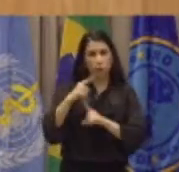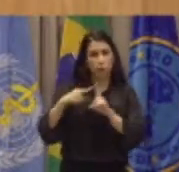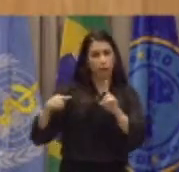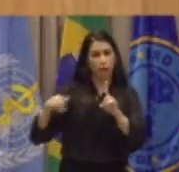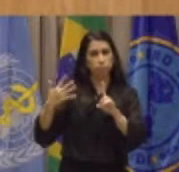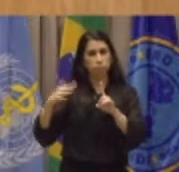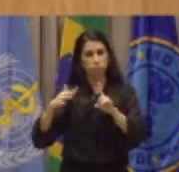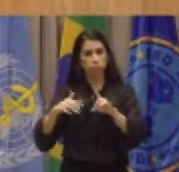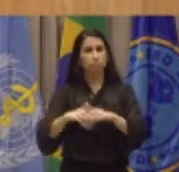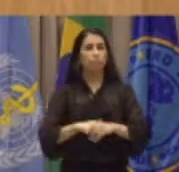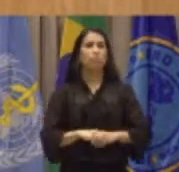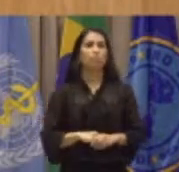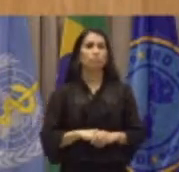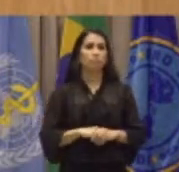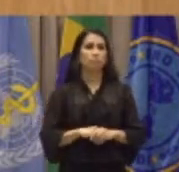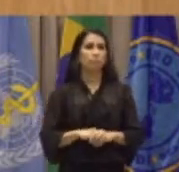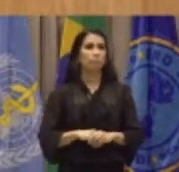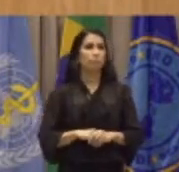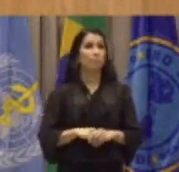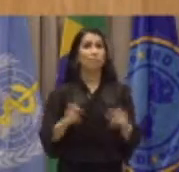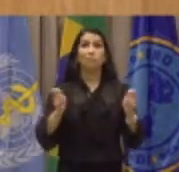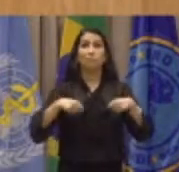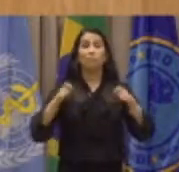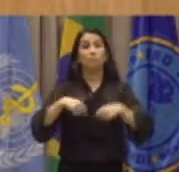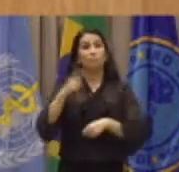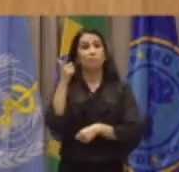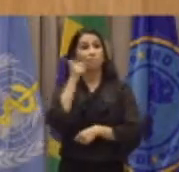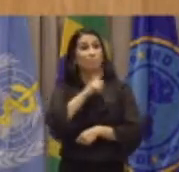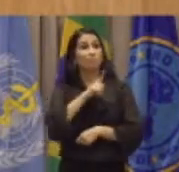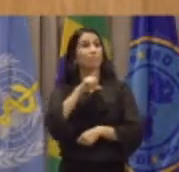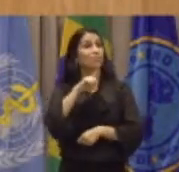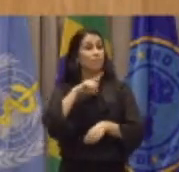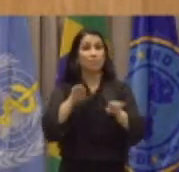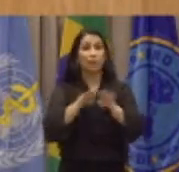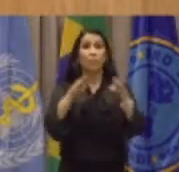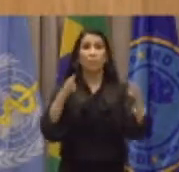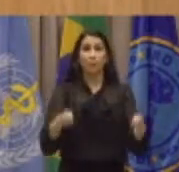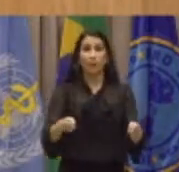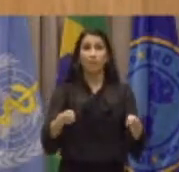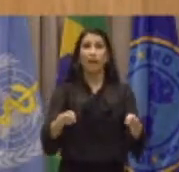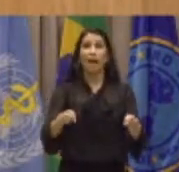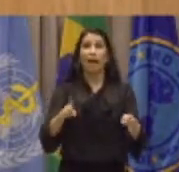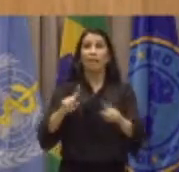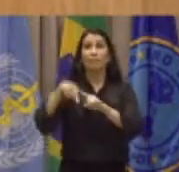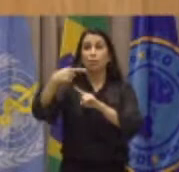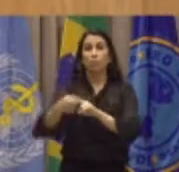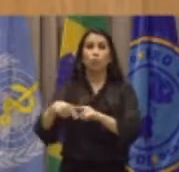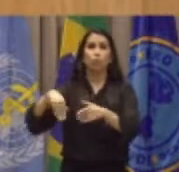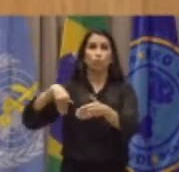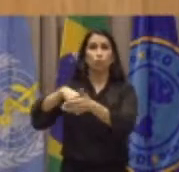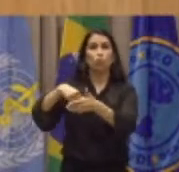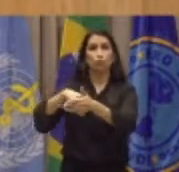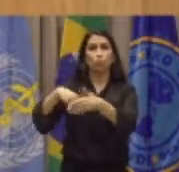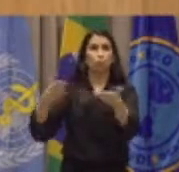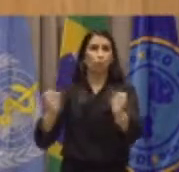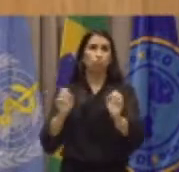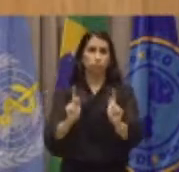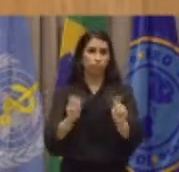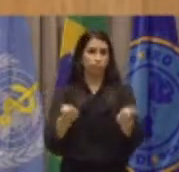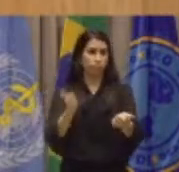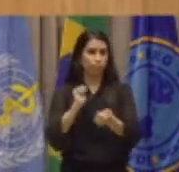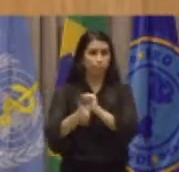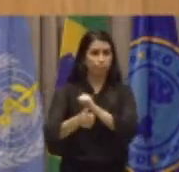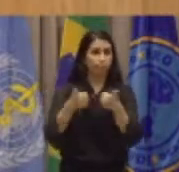this roundtable and at 2:30, we still have time to do the next